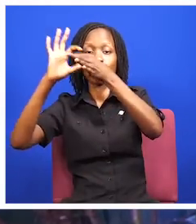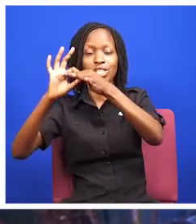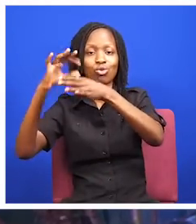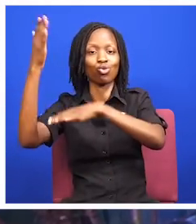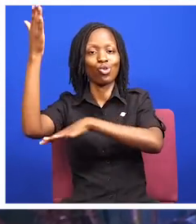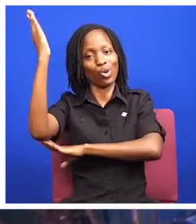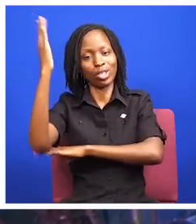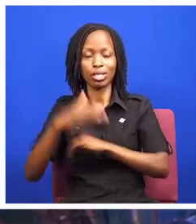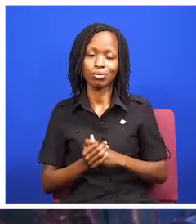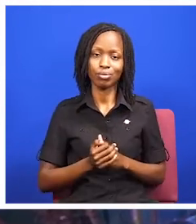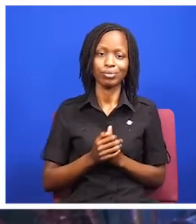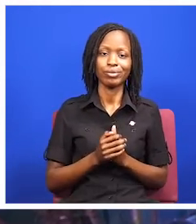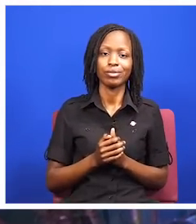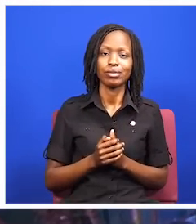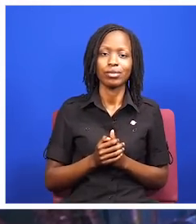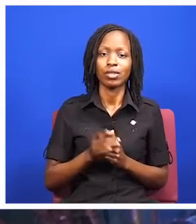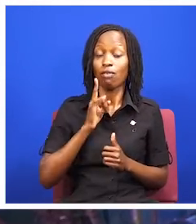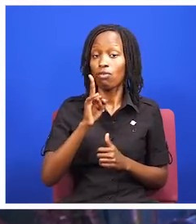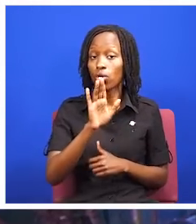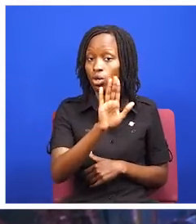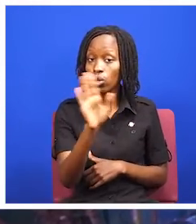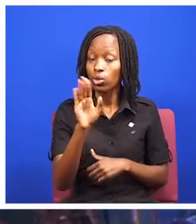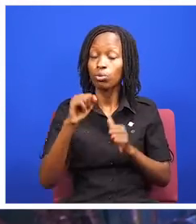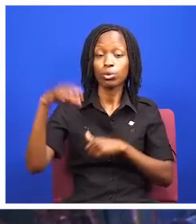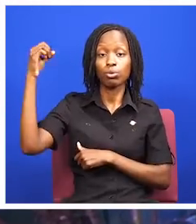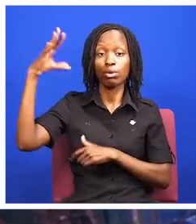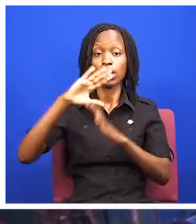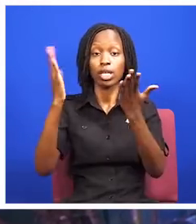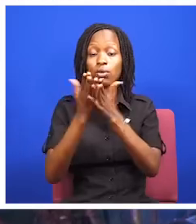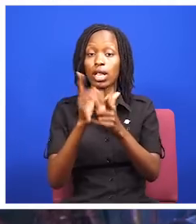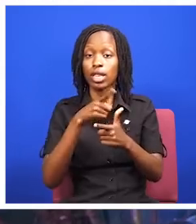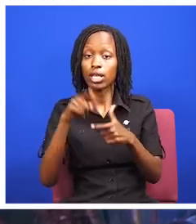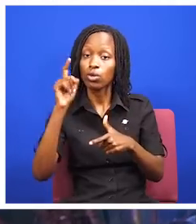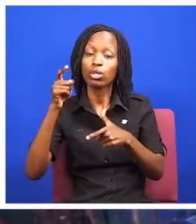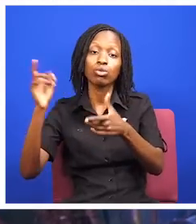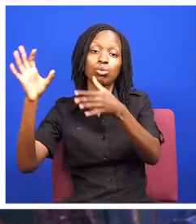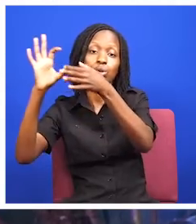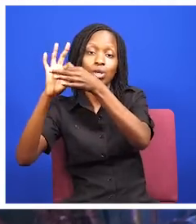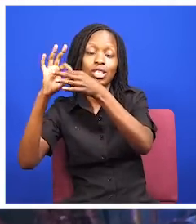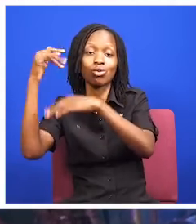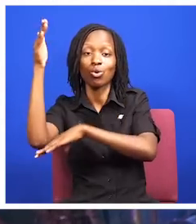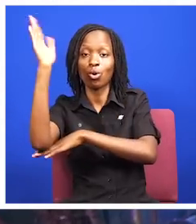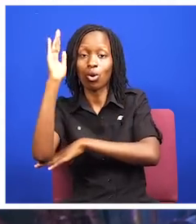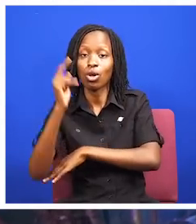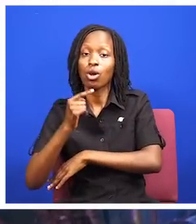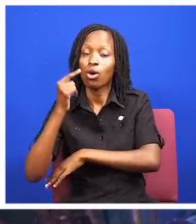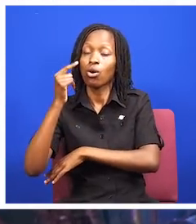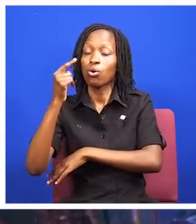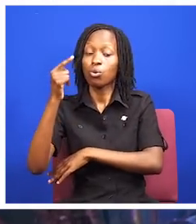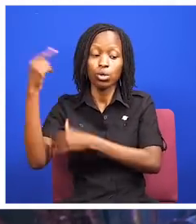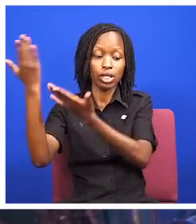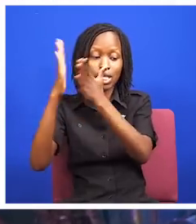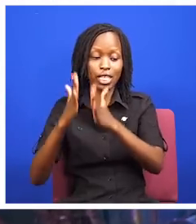our source, who is our God. So in order for you to light up the world, you need to be connected to God, who is